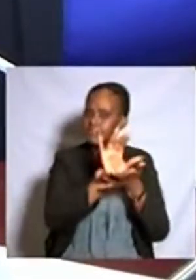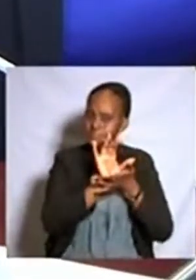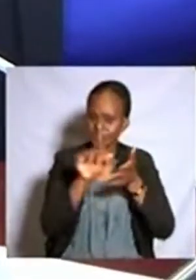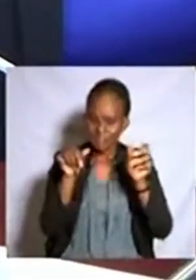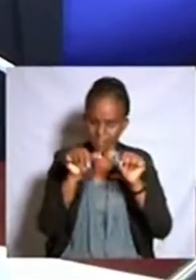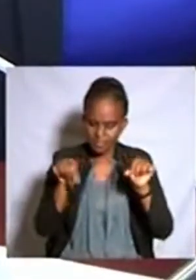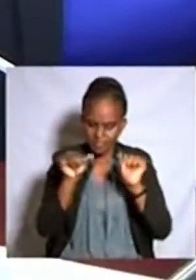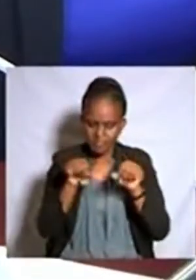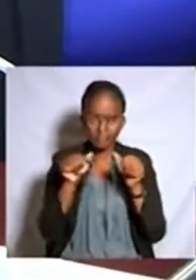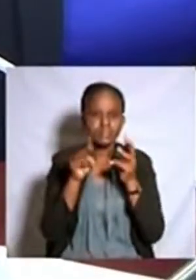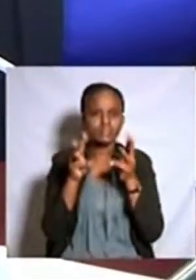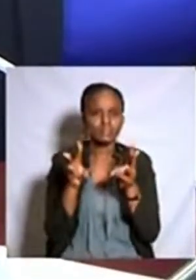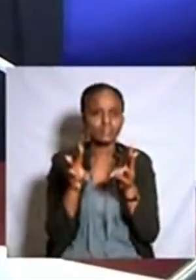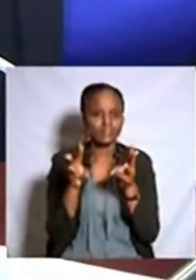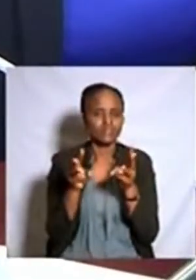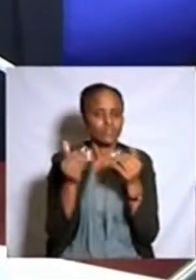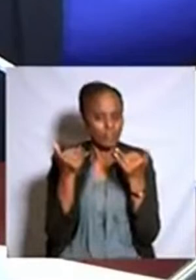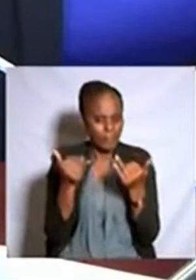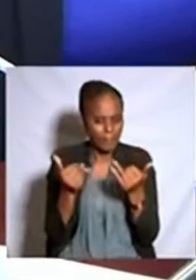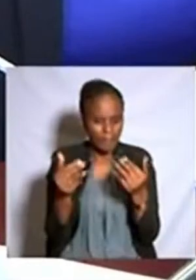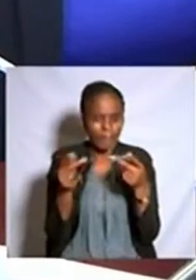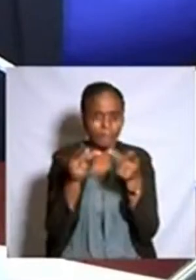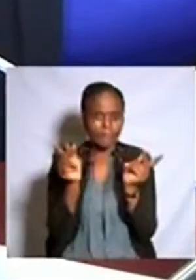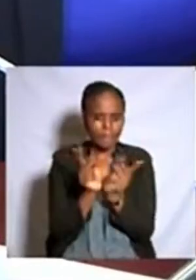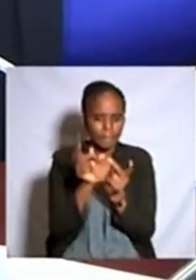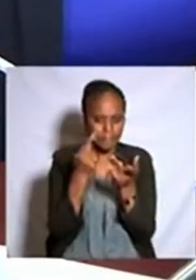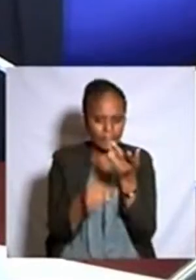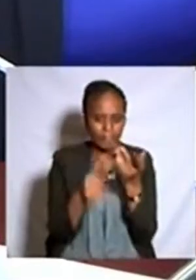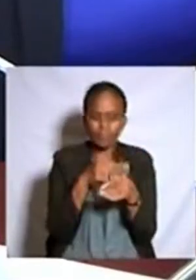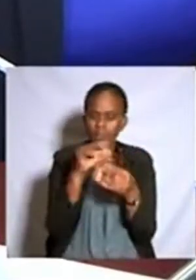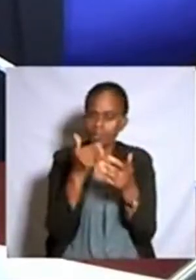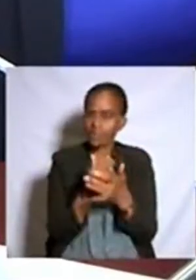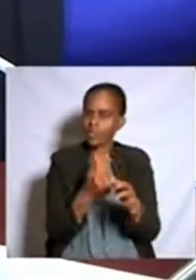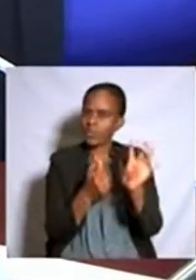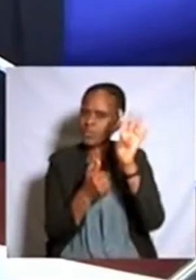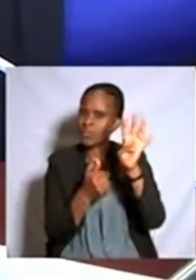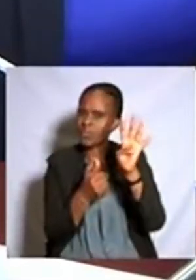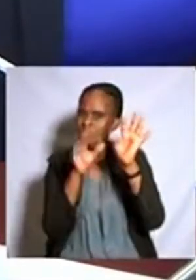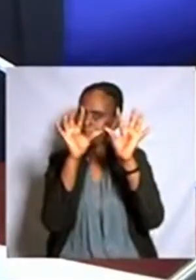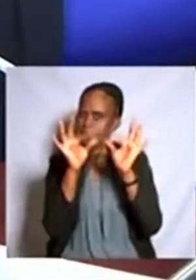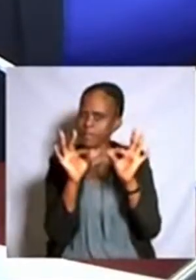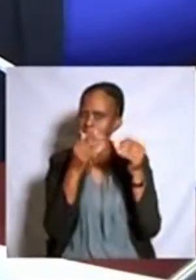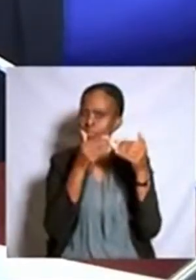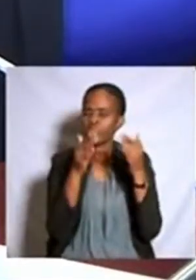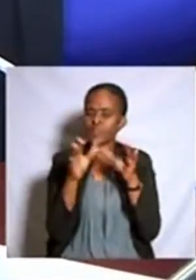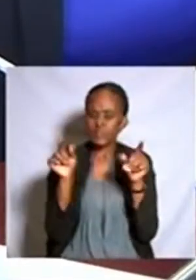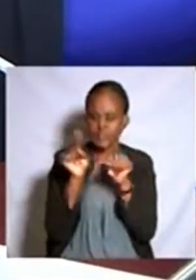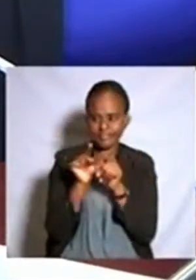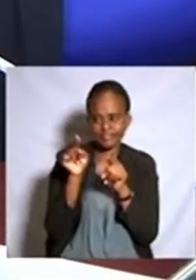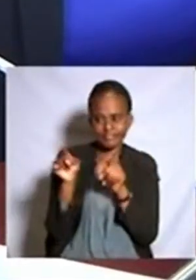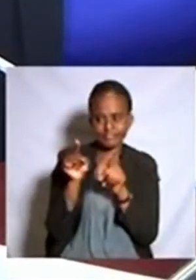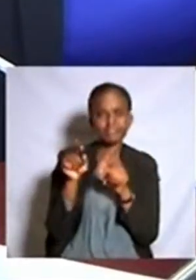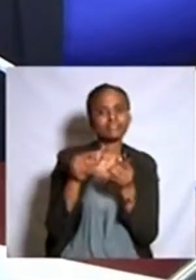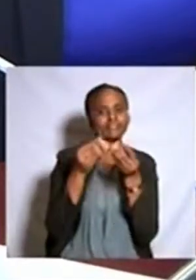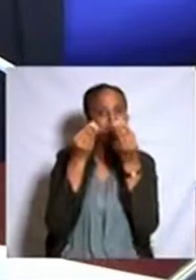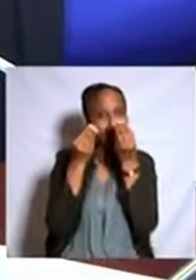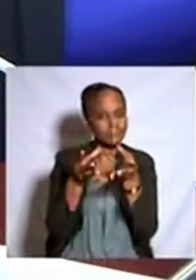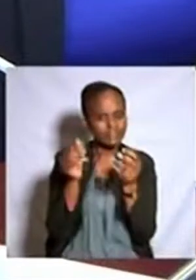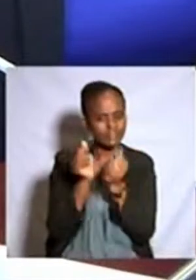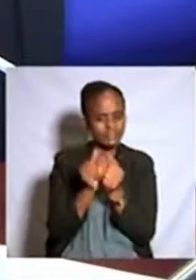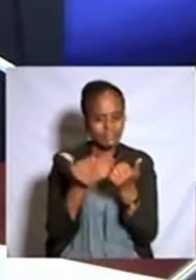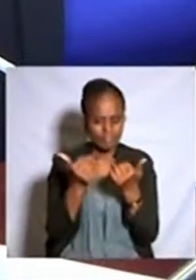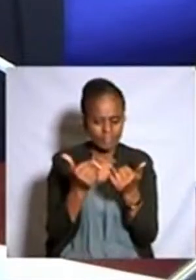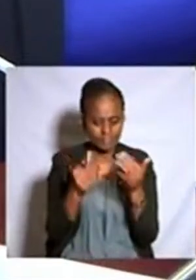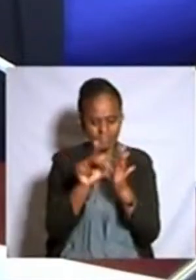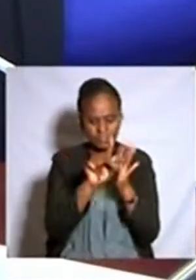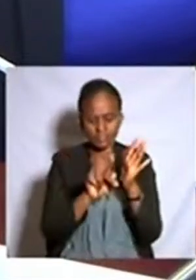assessment criteria. The current position is that only 4 accounts remain open and they are compliant with the current policy